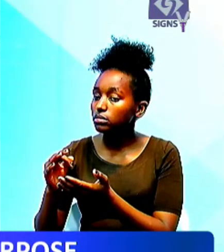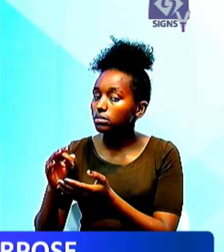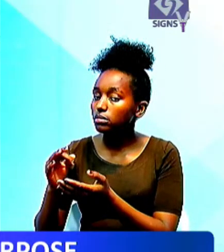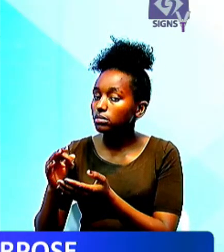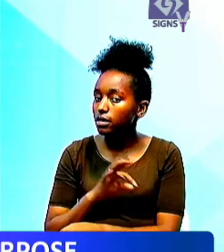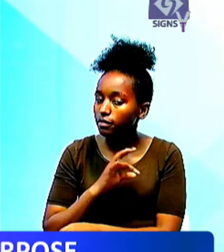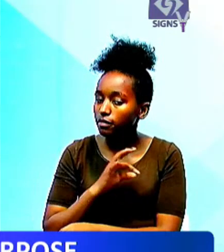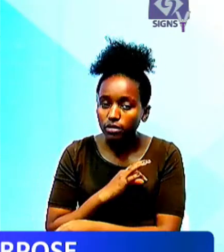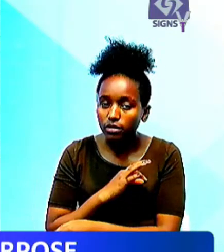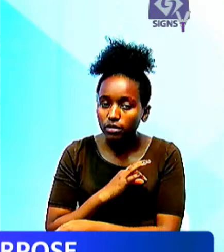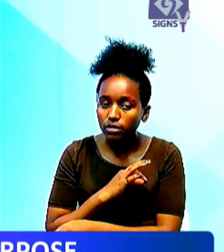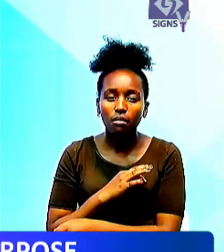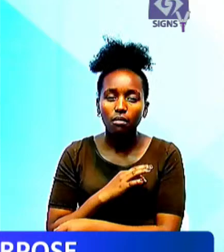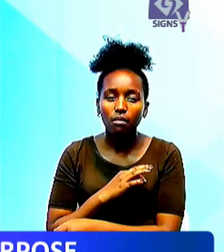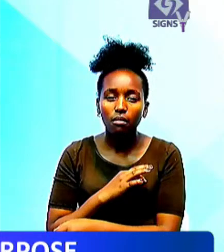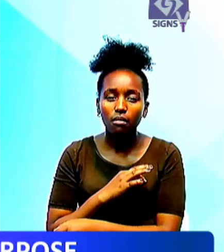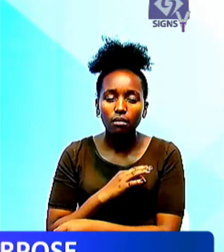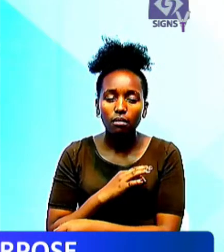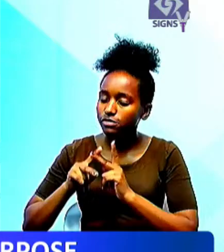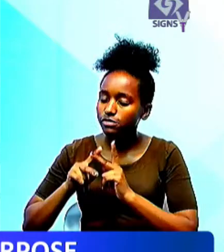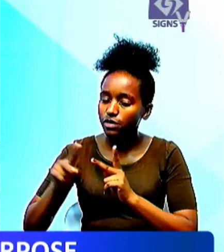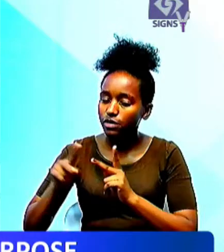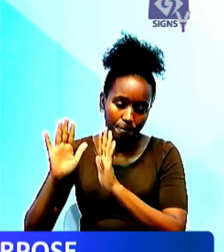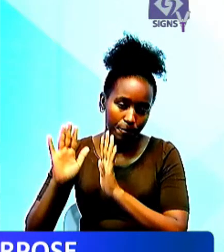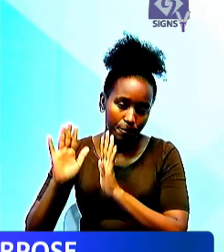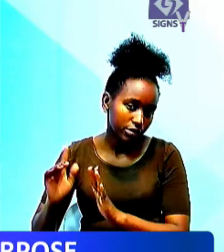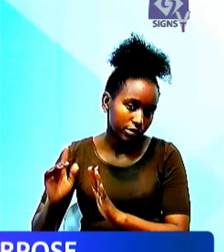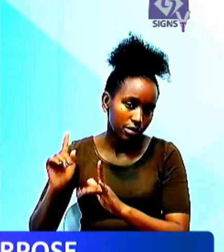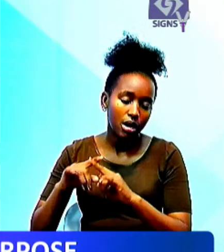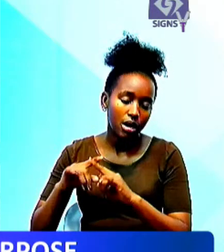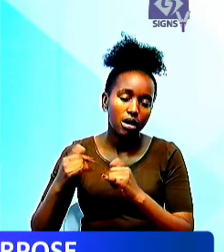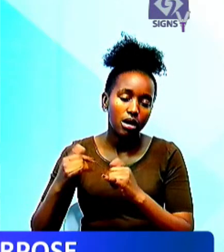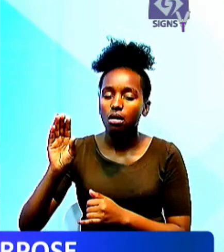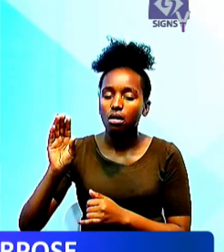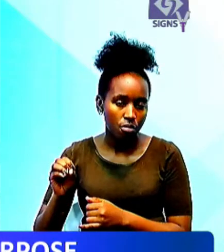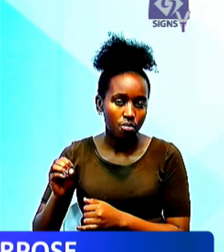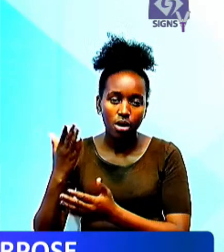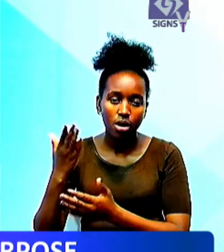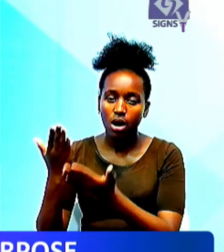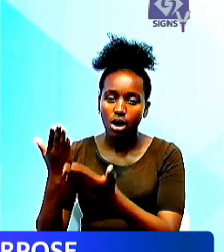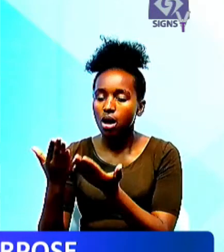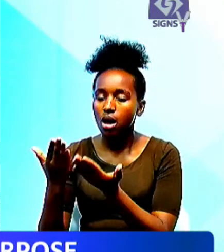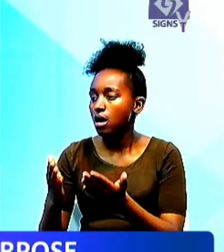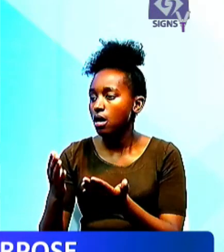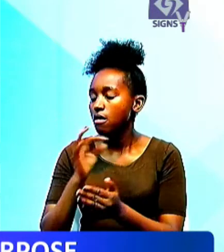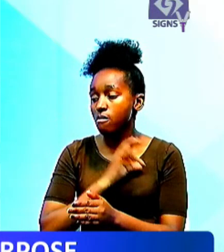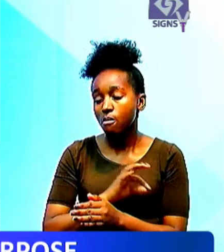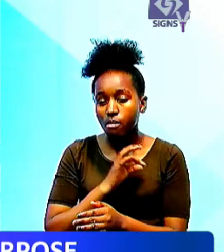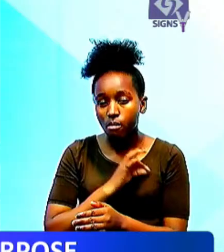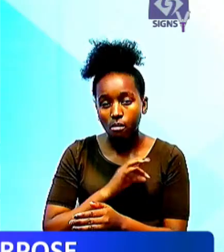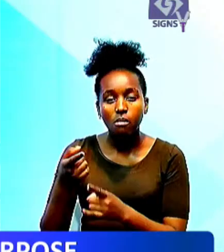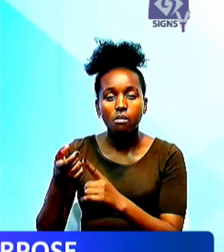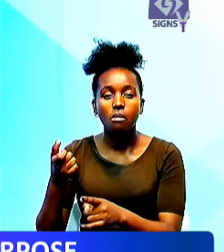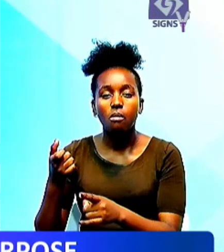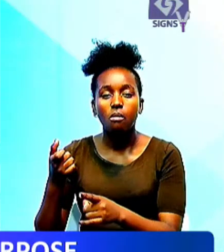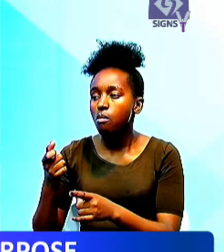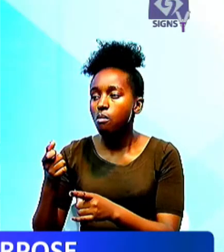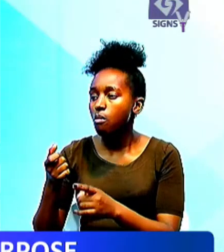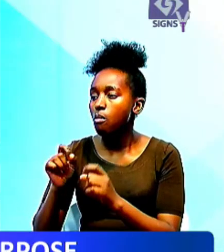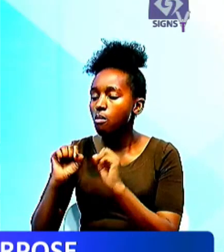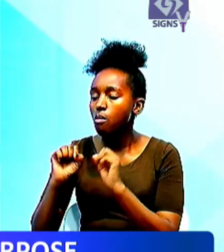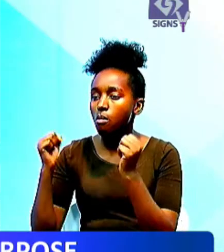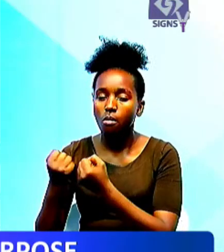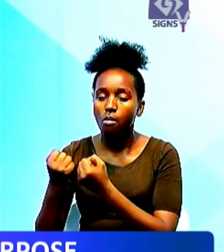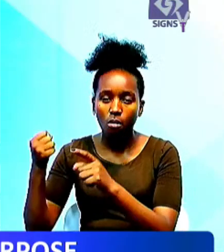returns is why we are in business. But how then does NABO Capital balance financial returns with meaningful social